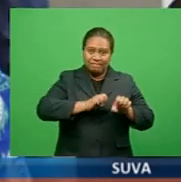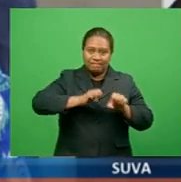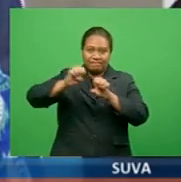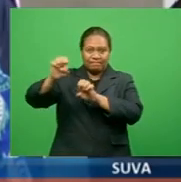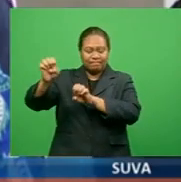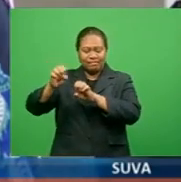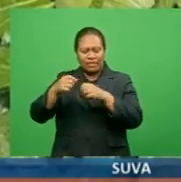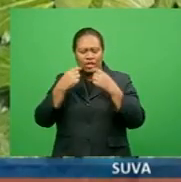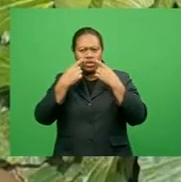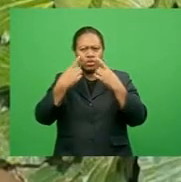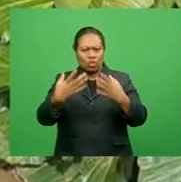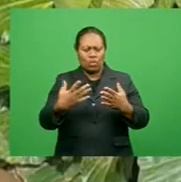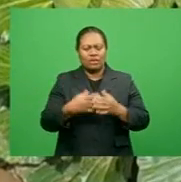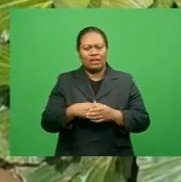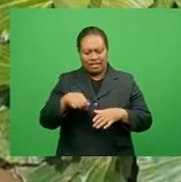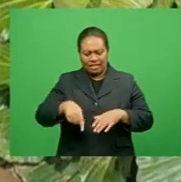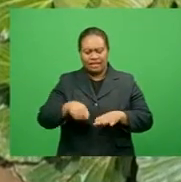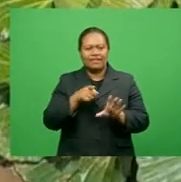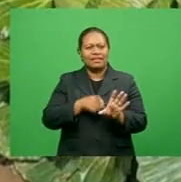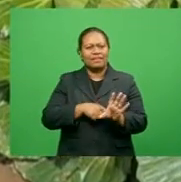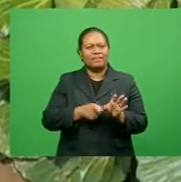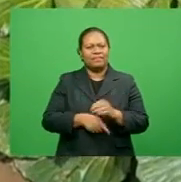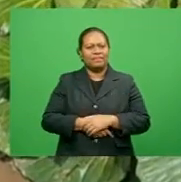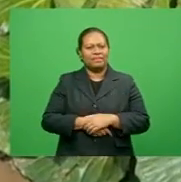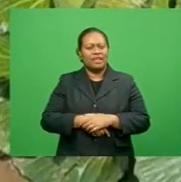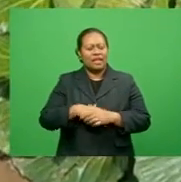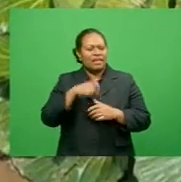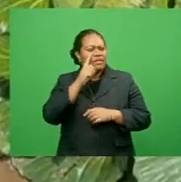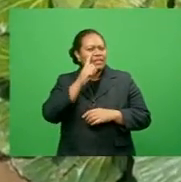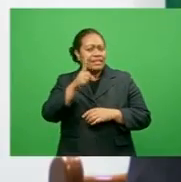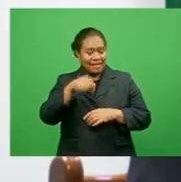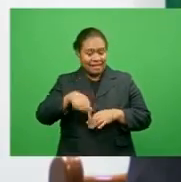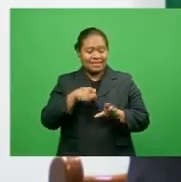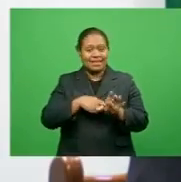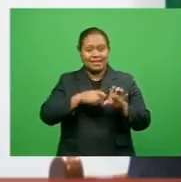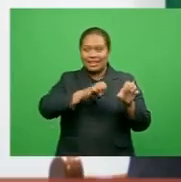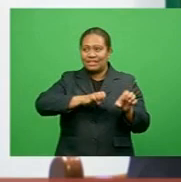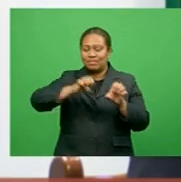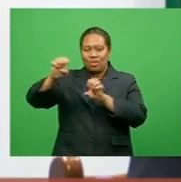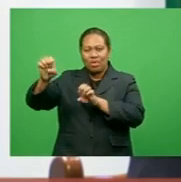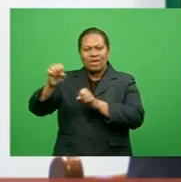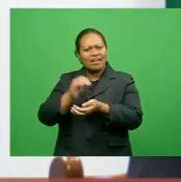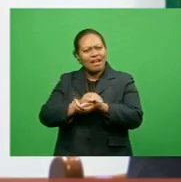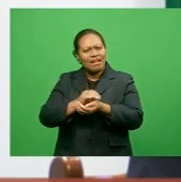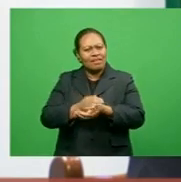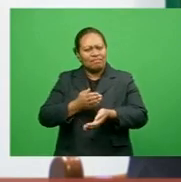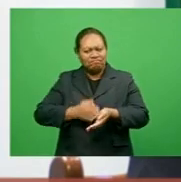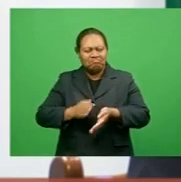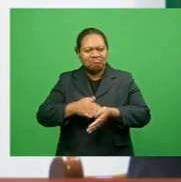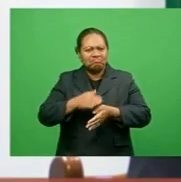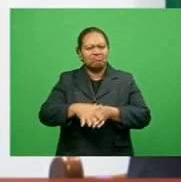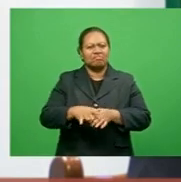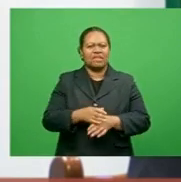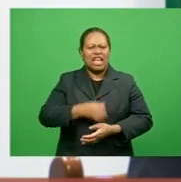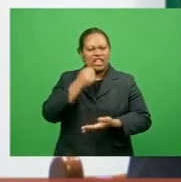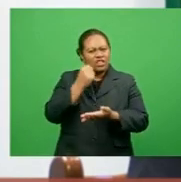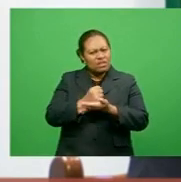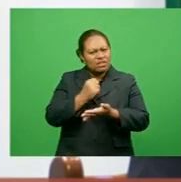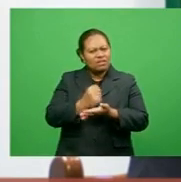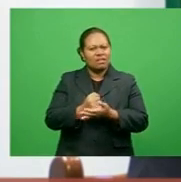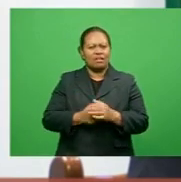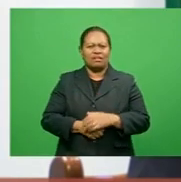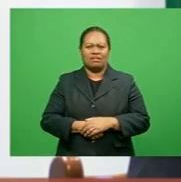been expanded this year. If you look at the export table, kava, dalo, cassava, ginger